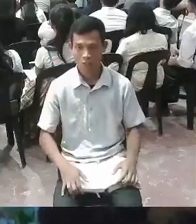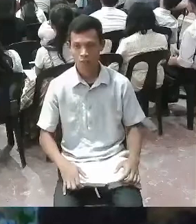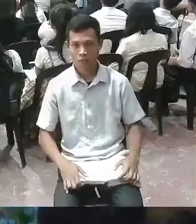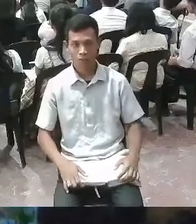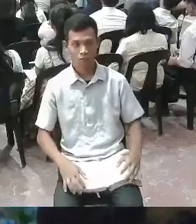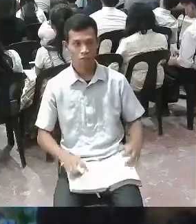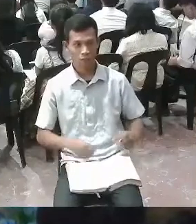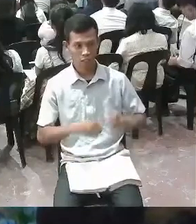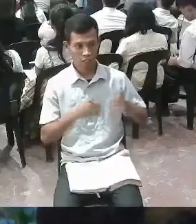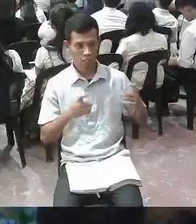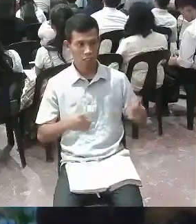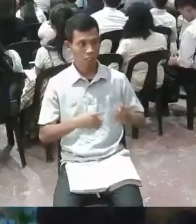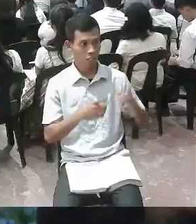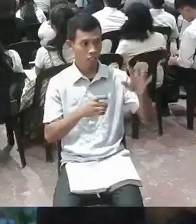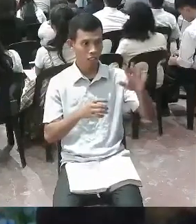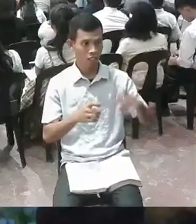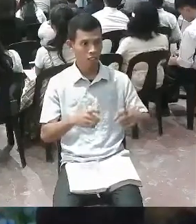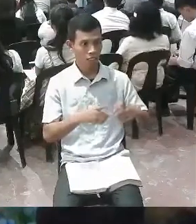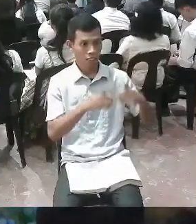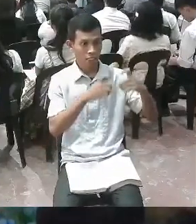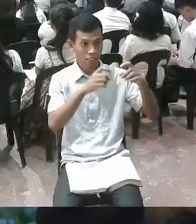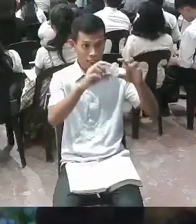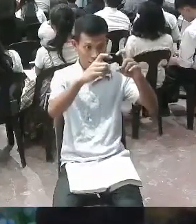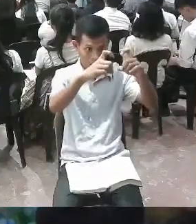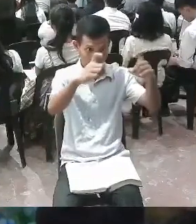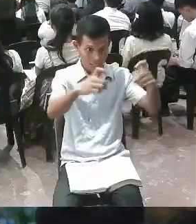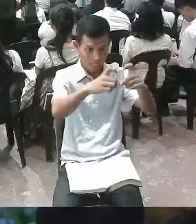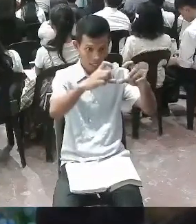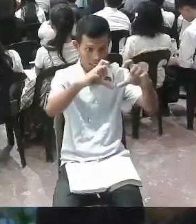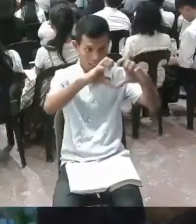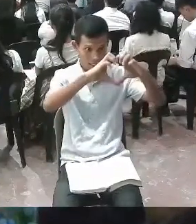sin is black, right?